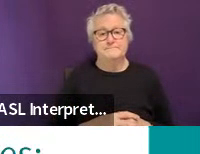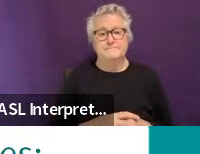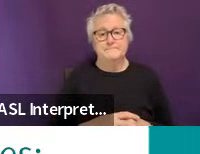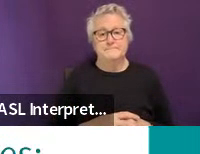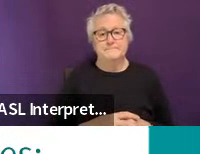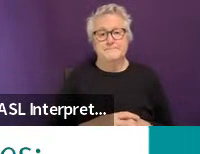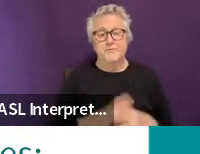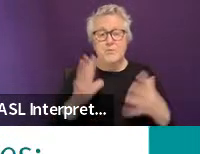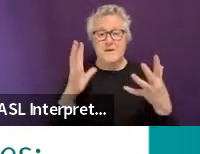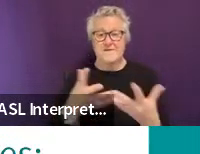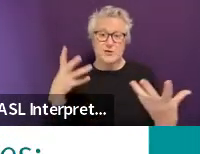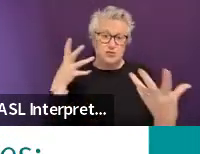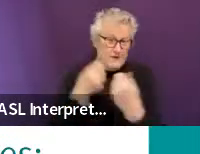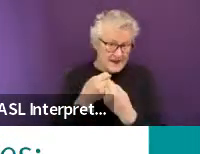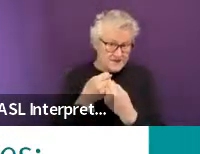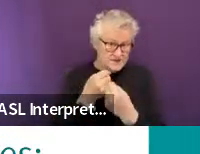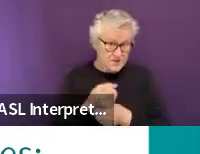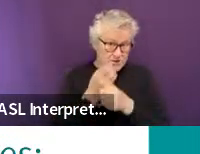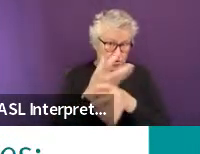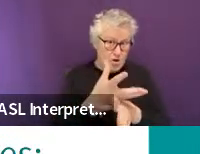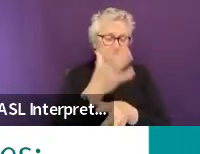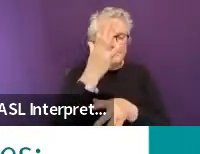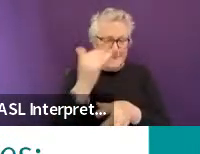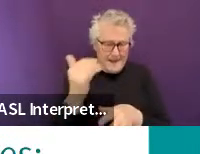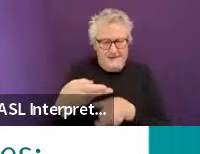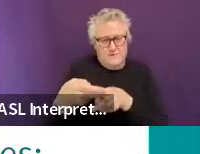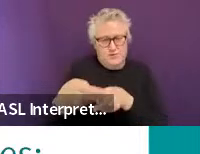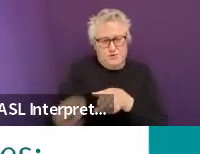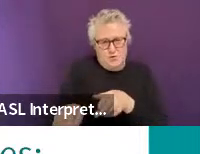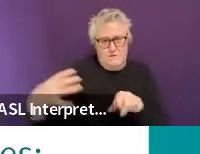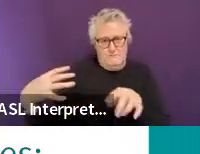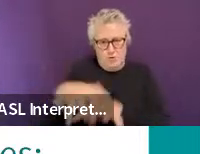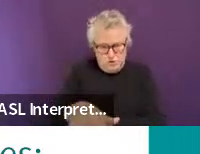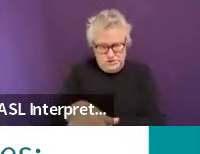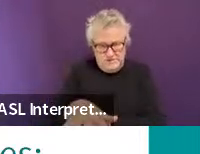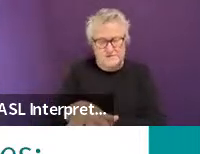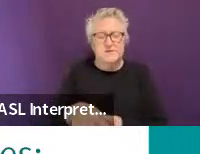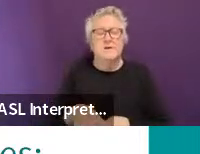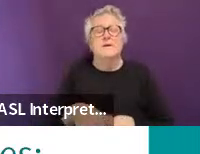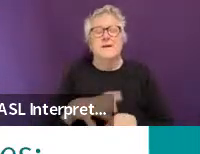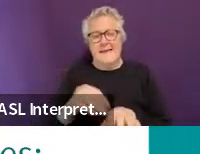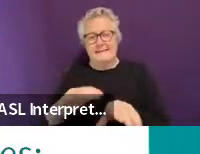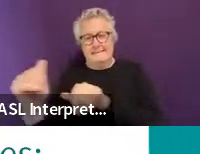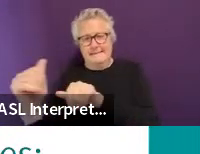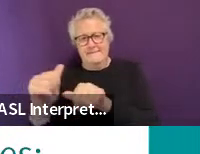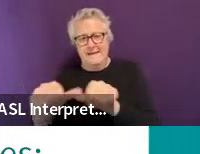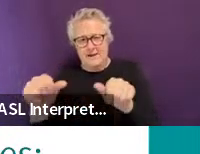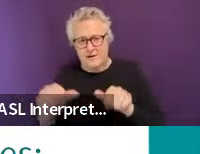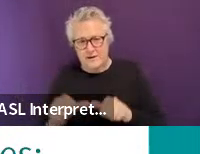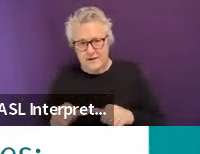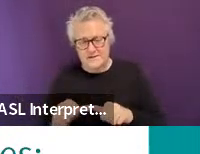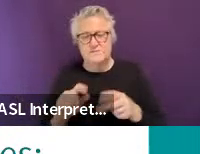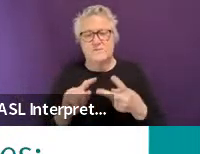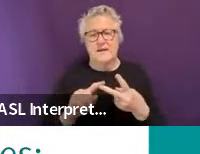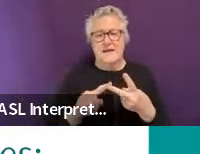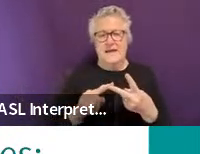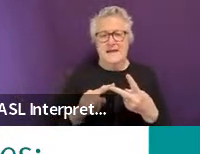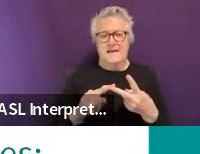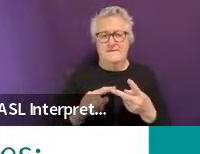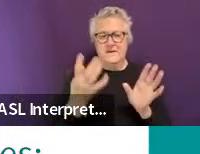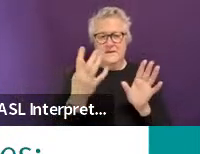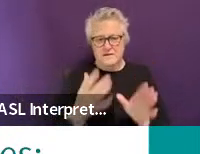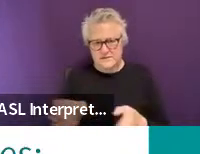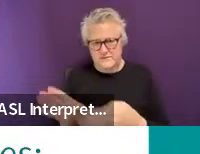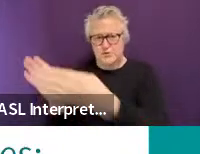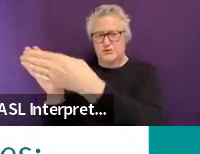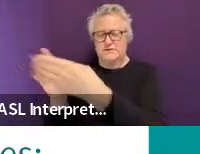got the crashes that are caused by these short merges and weaving areas. We got the diversion to local roadways and how that's impacting